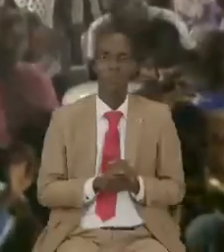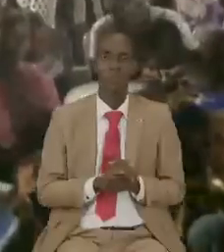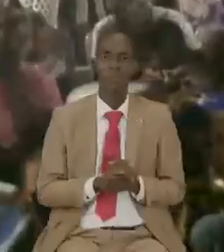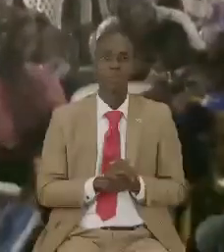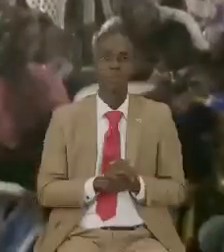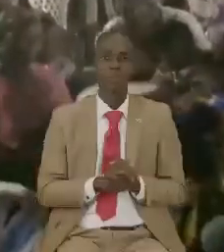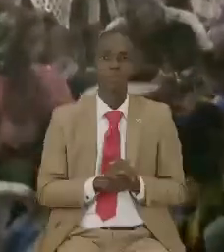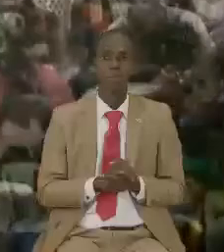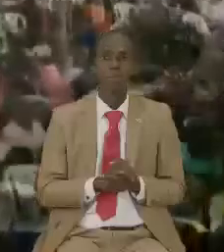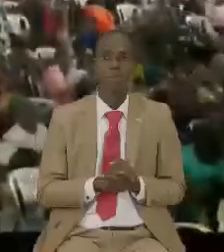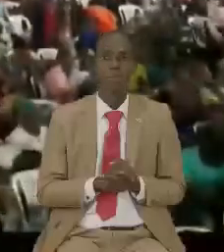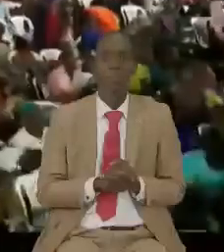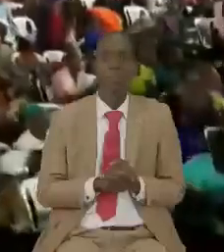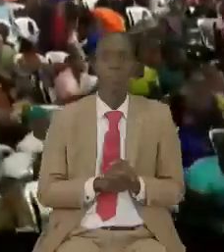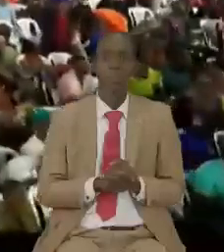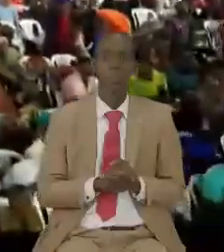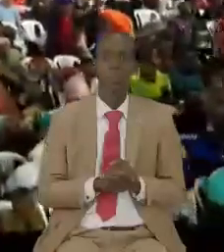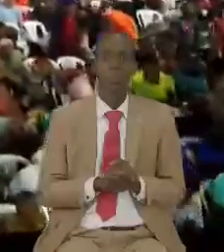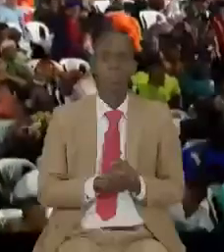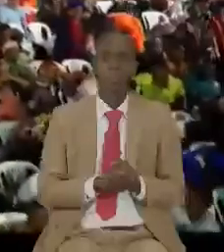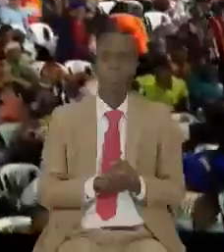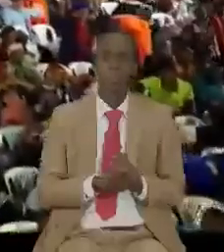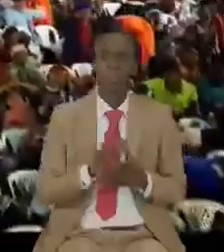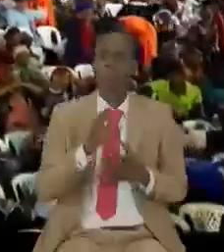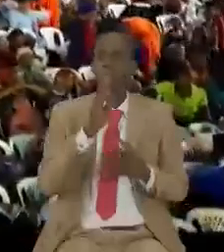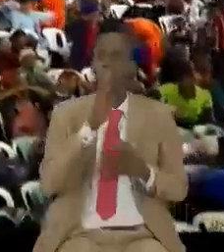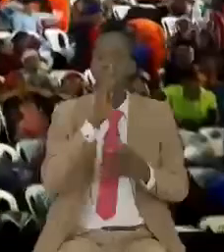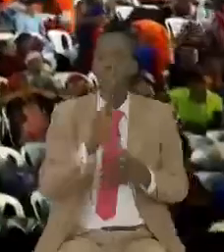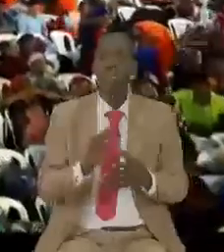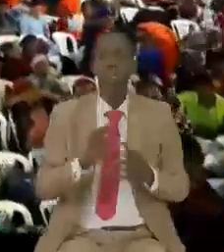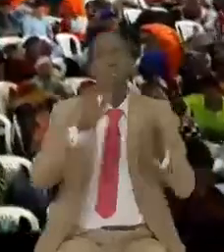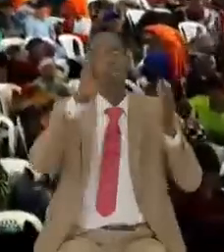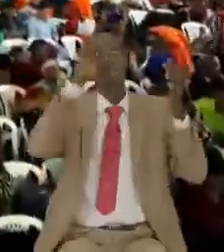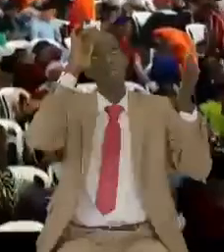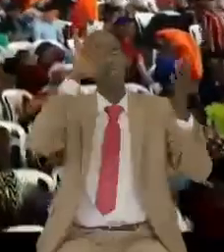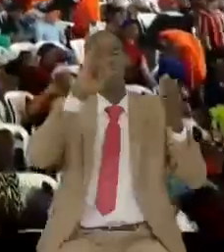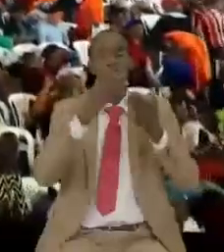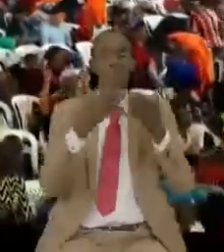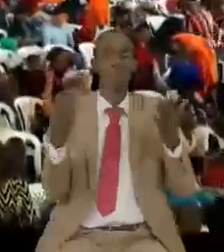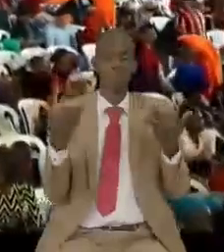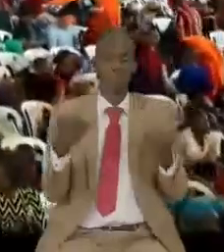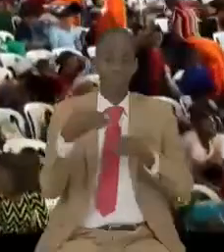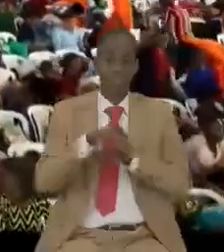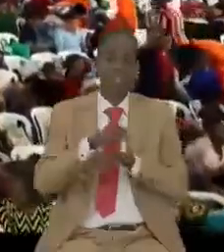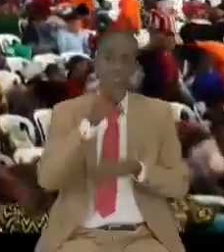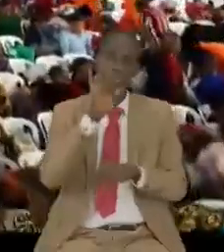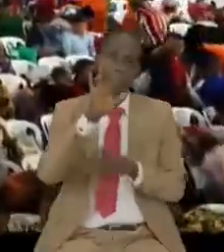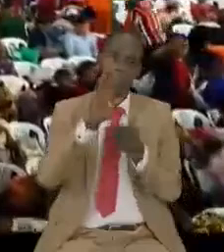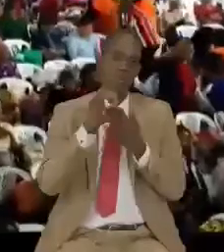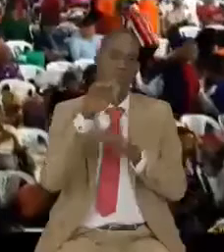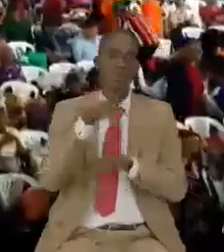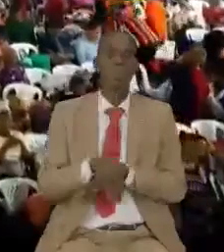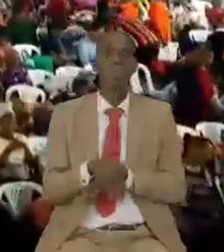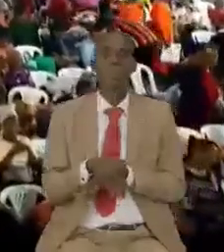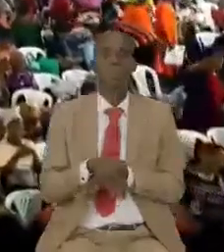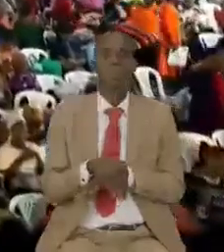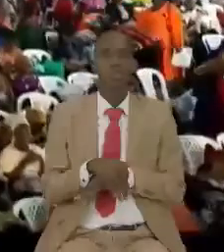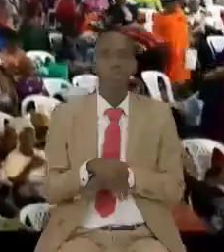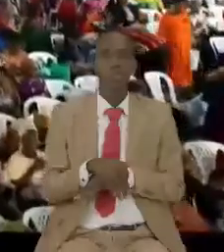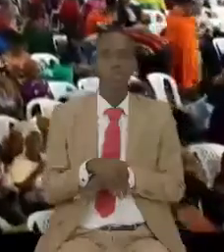Be full of expectation. This night is your night. Counselors, we are waiting for you.